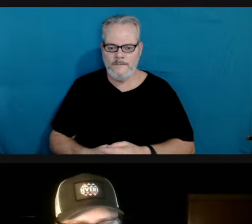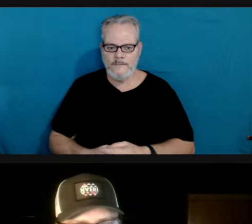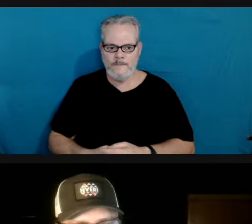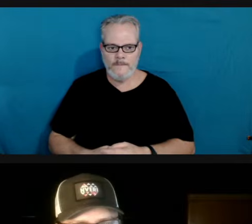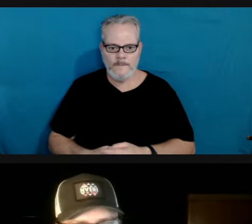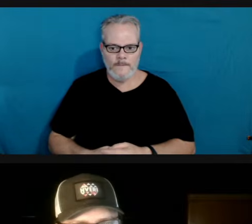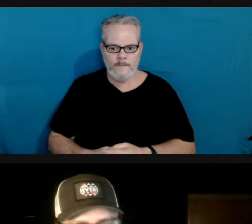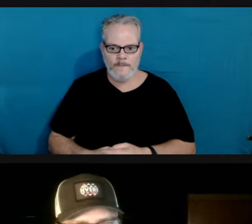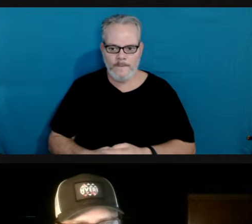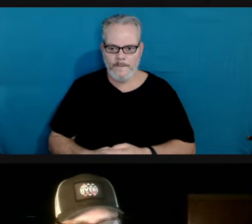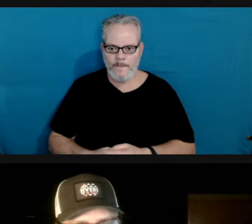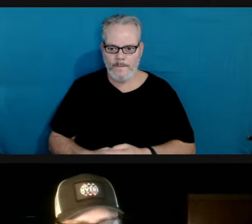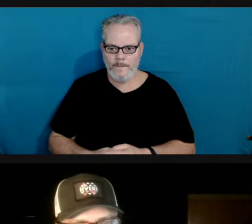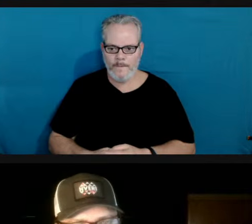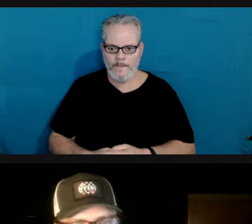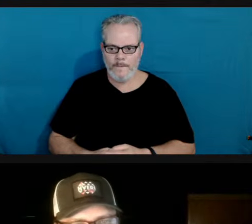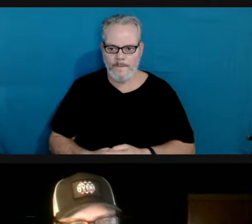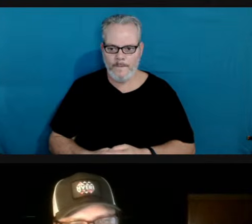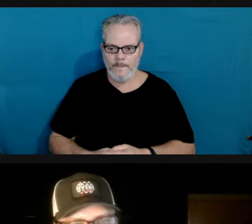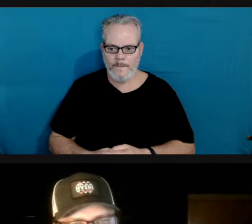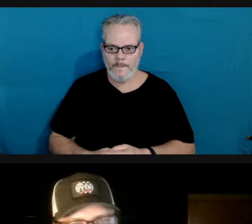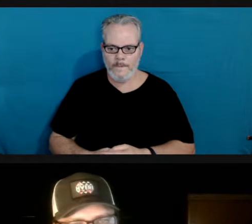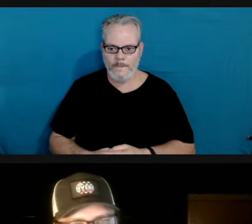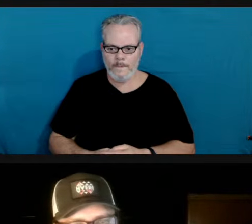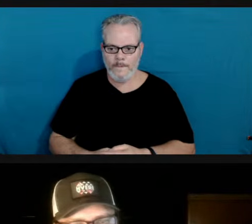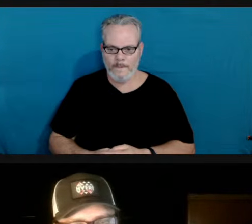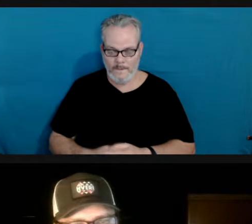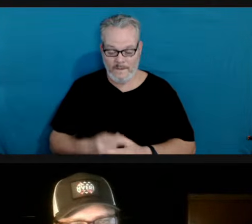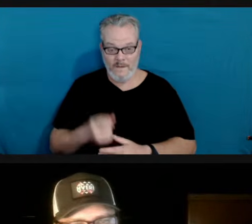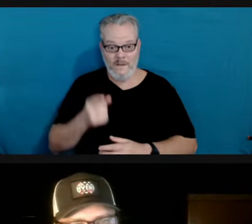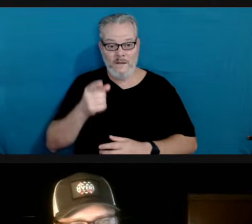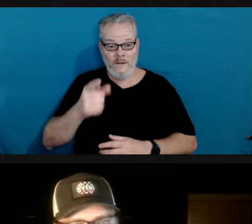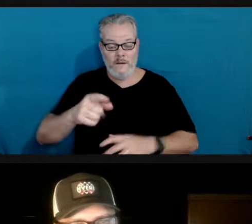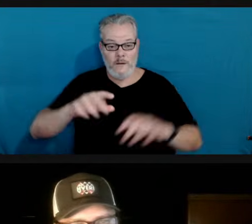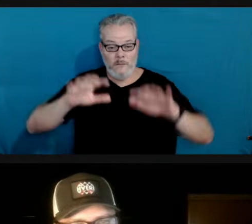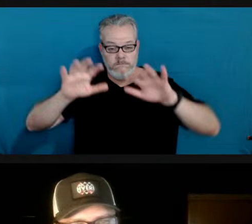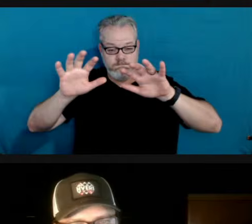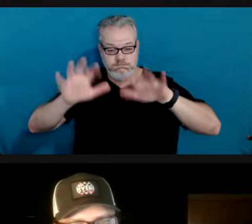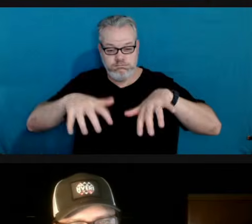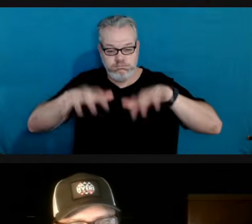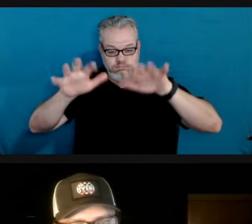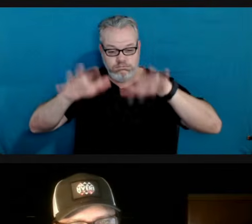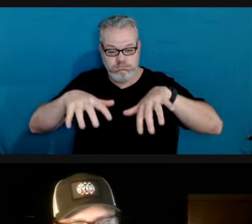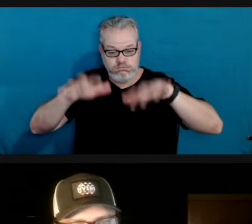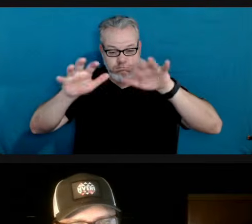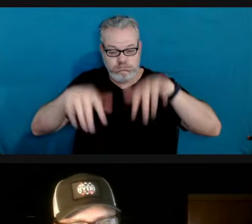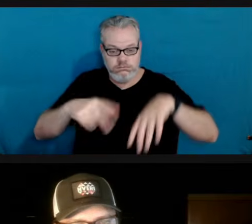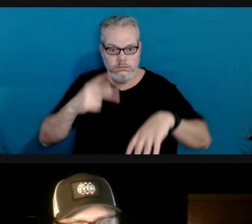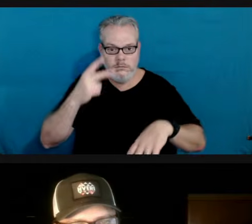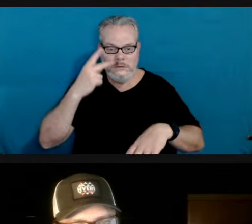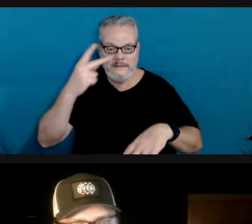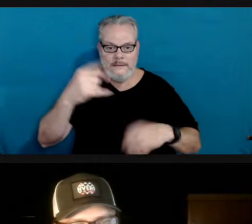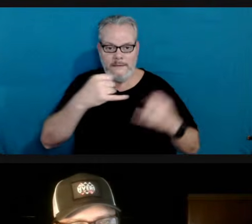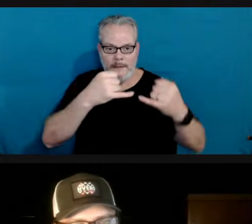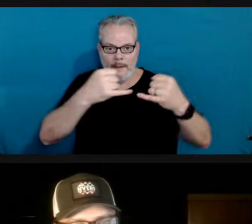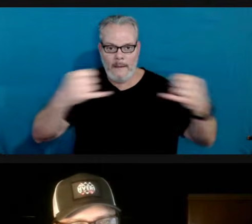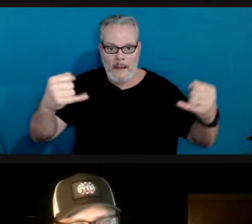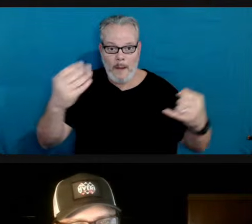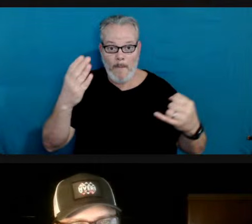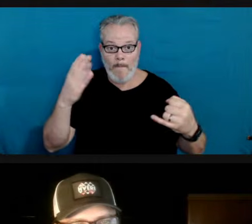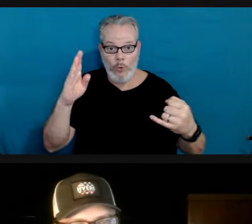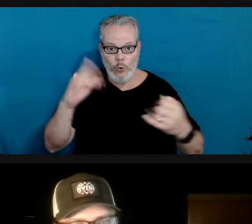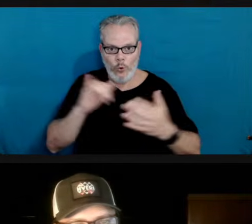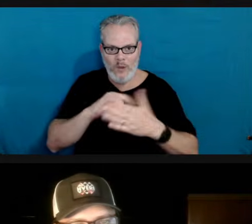We have had effects of the rainfall evident on the tilt meter. This blue line is the summit line here, and you can see that our drop